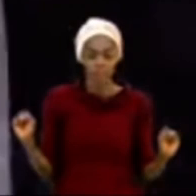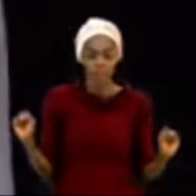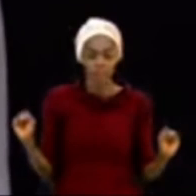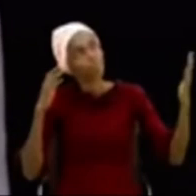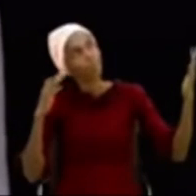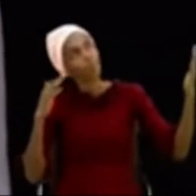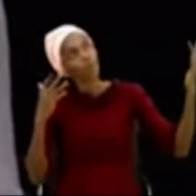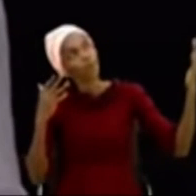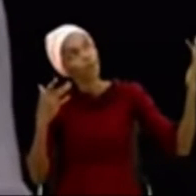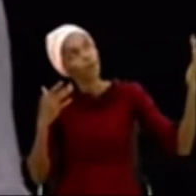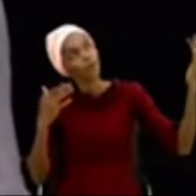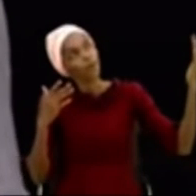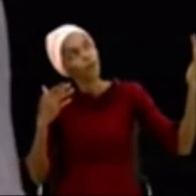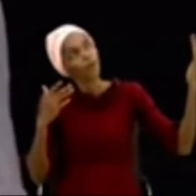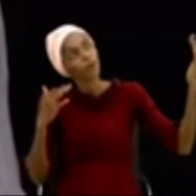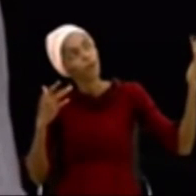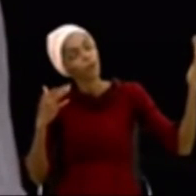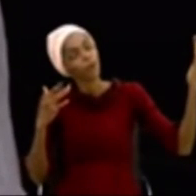hope in your